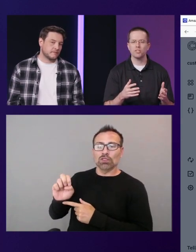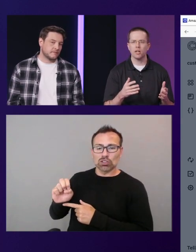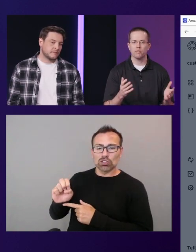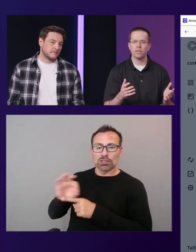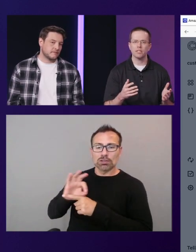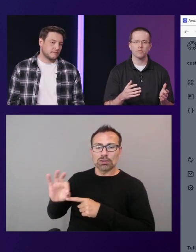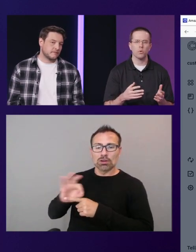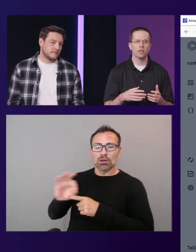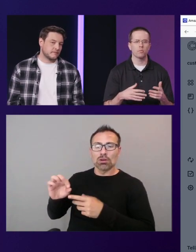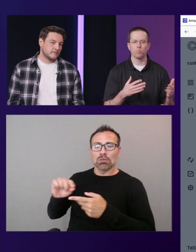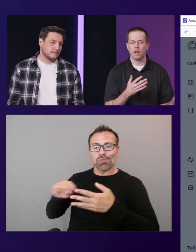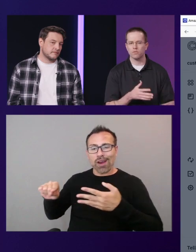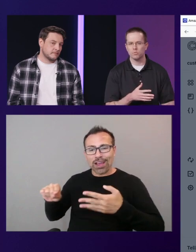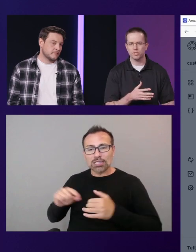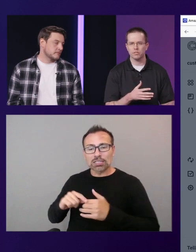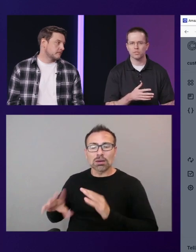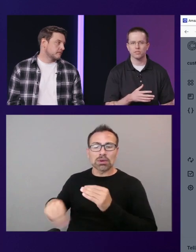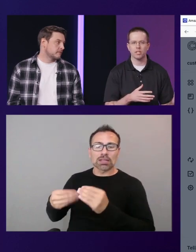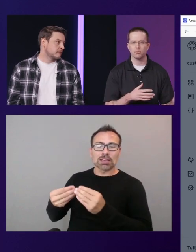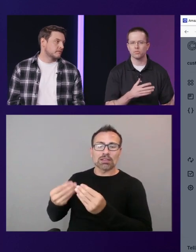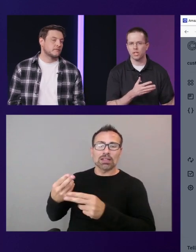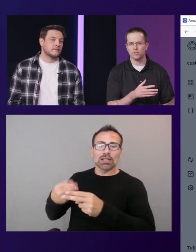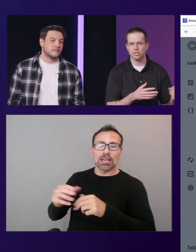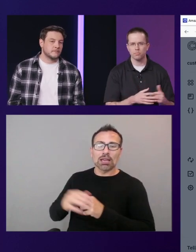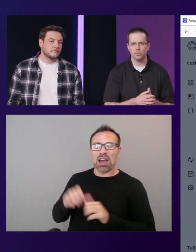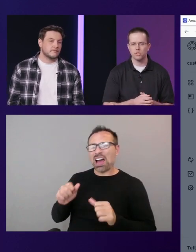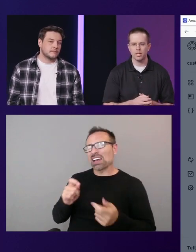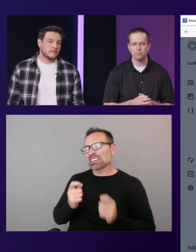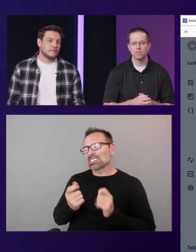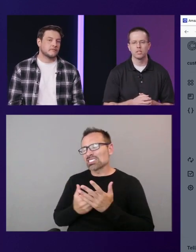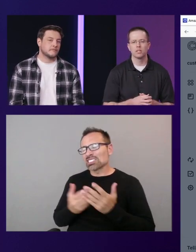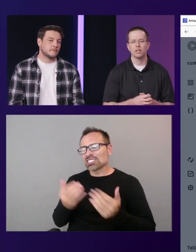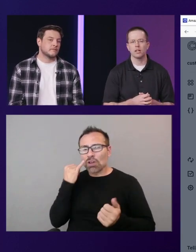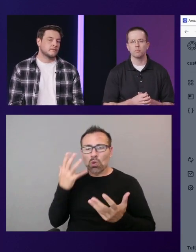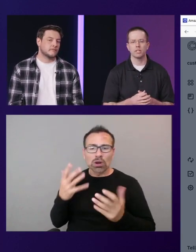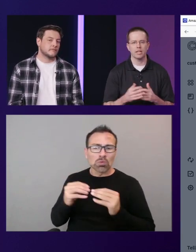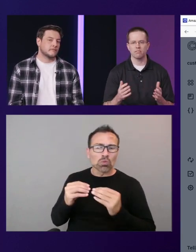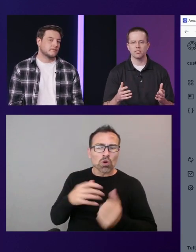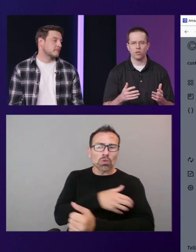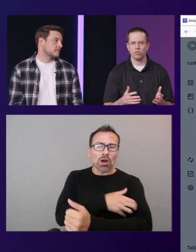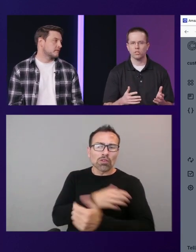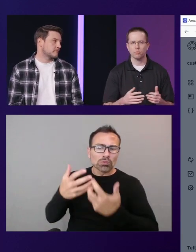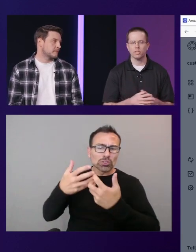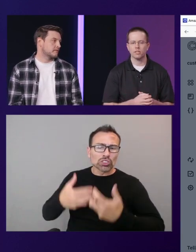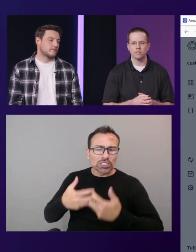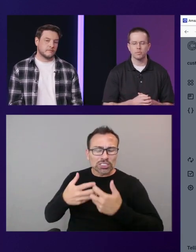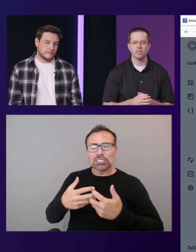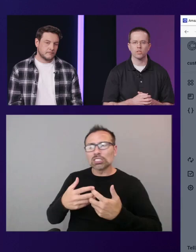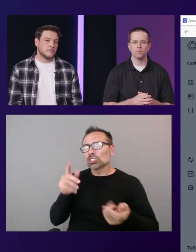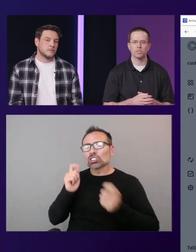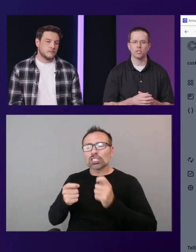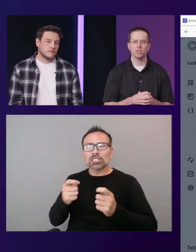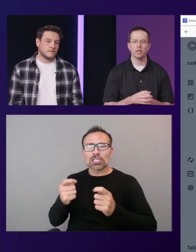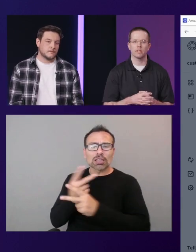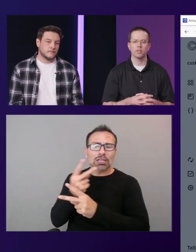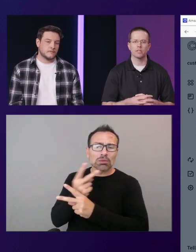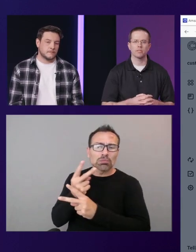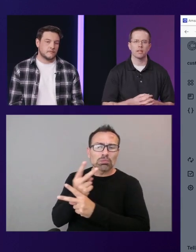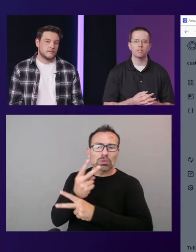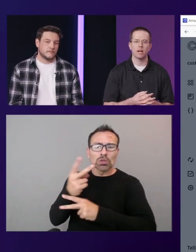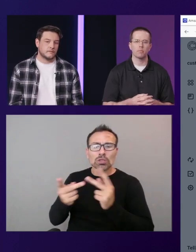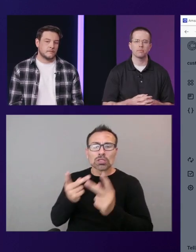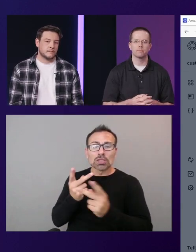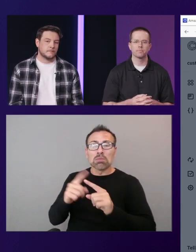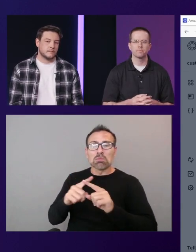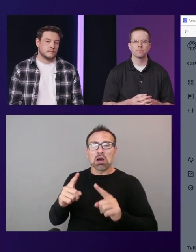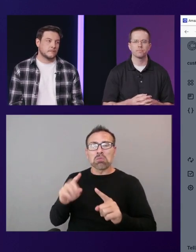could change other things if I wanted a more powerful machine, for example, changing the compute type. But again, these all look pretty good to me, so I'm just going to go ahead and create this